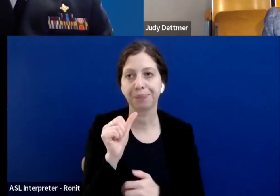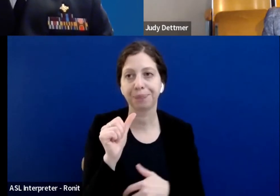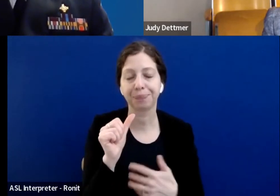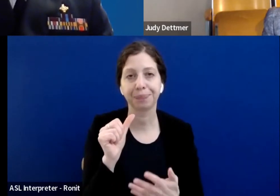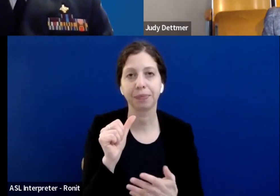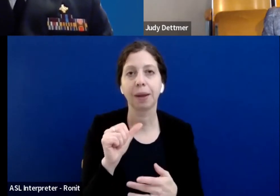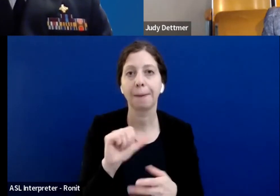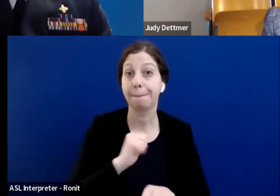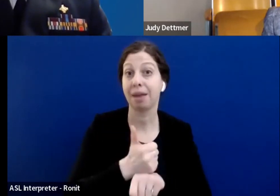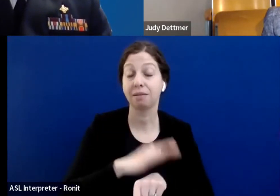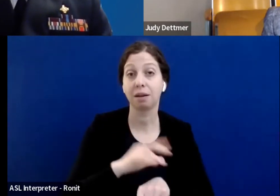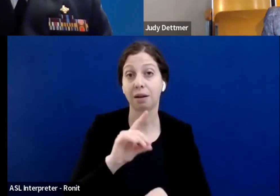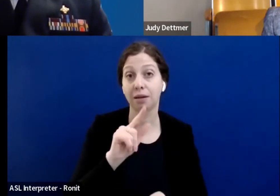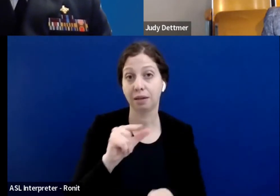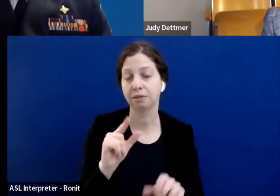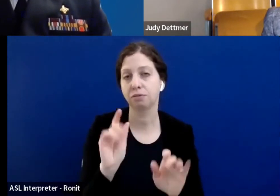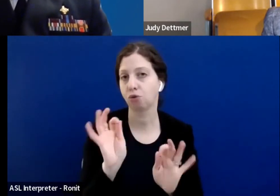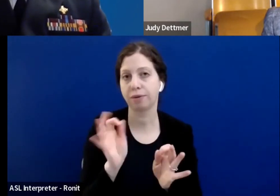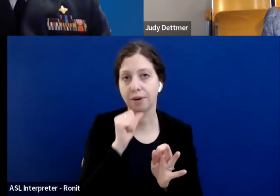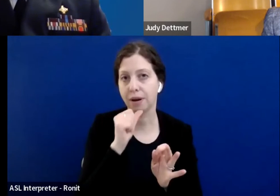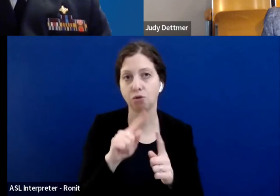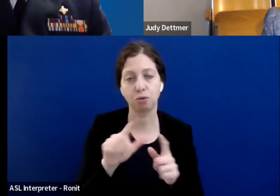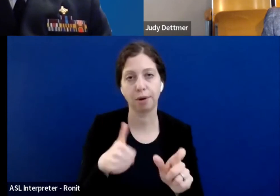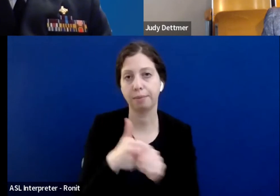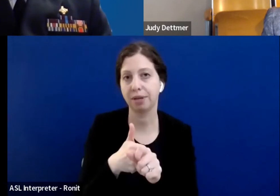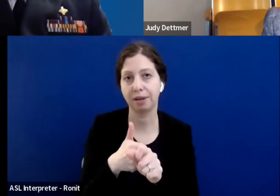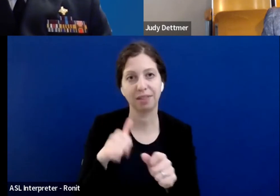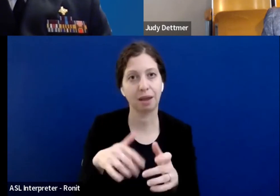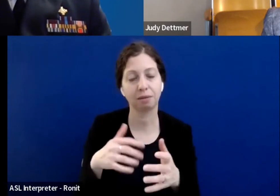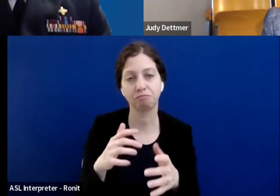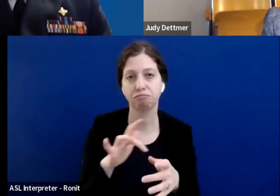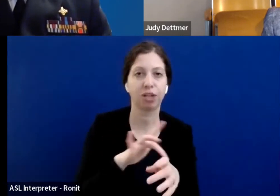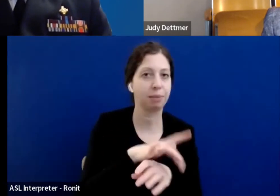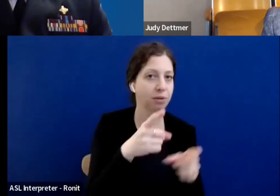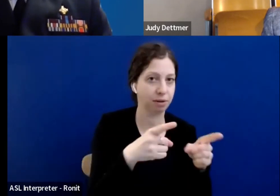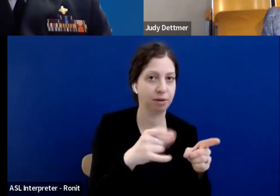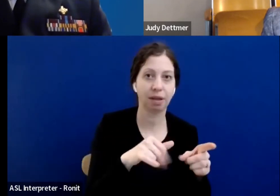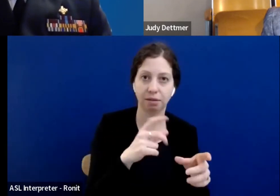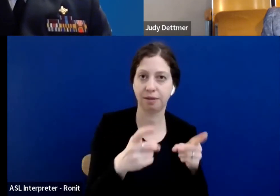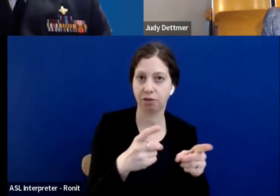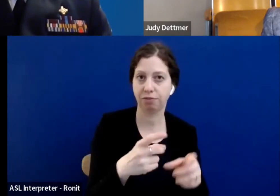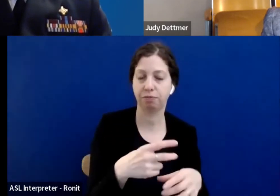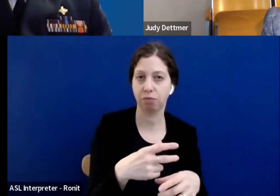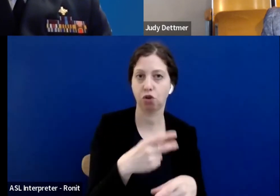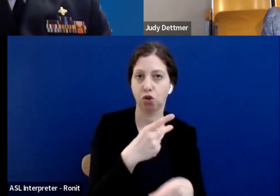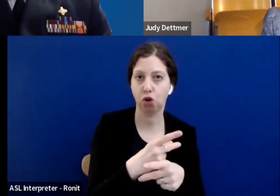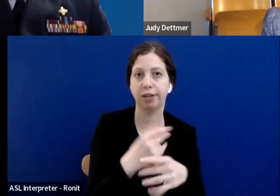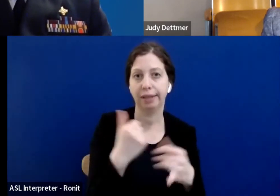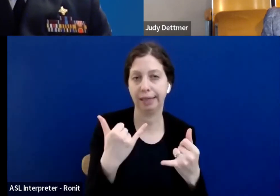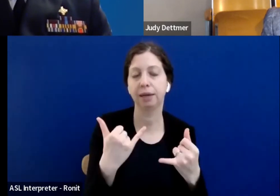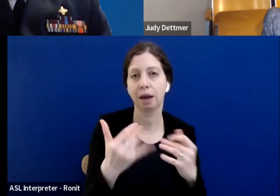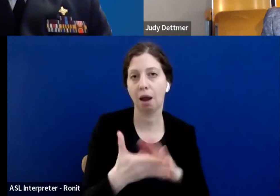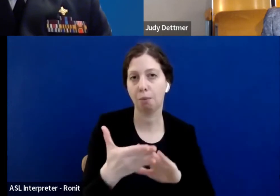based on that data, chosen not to update that preliminary definition. So that's the definition we're currently operating